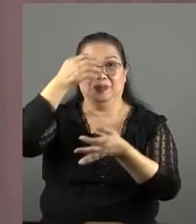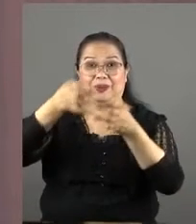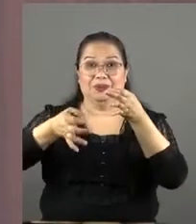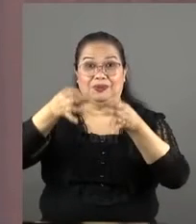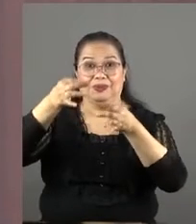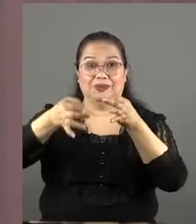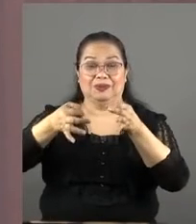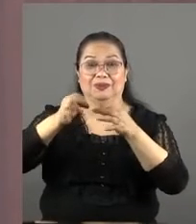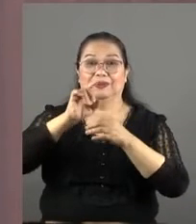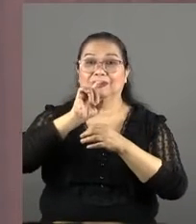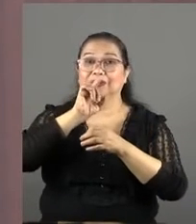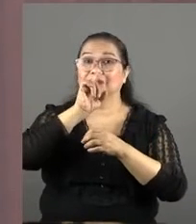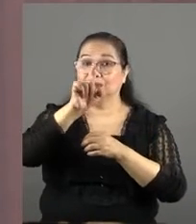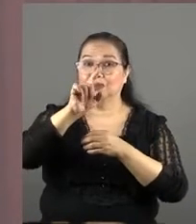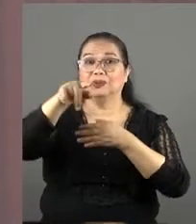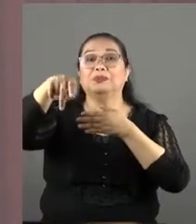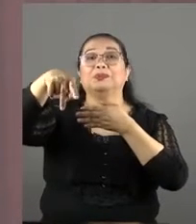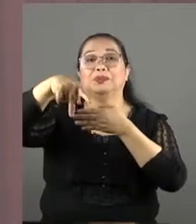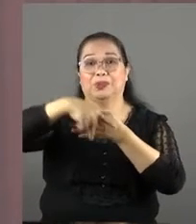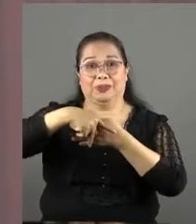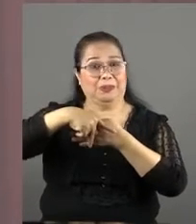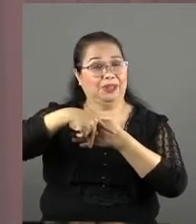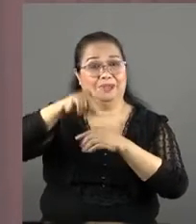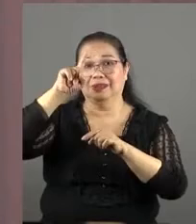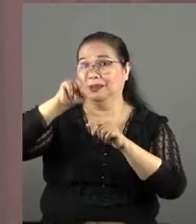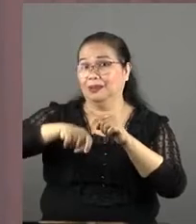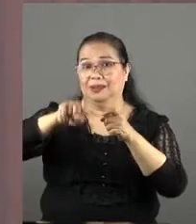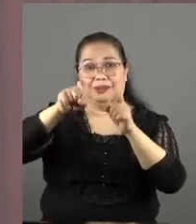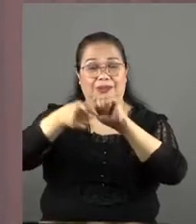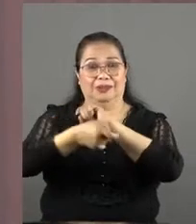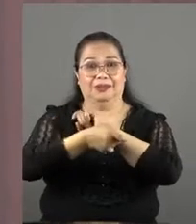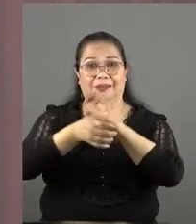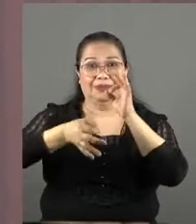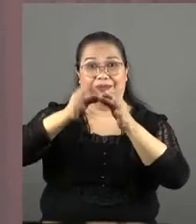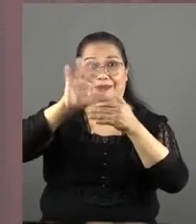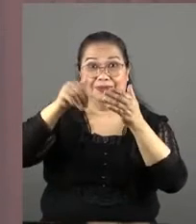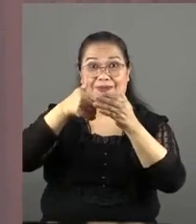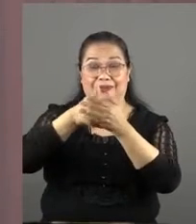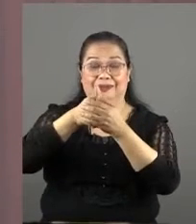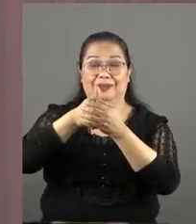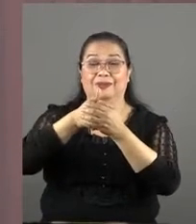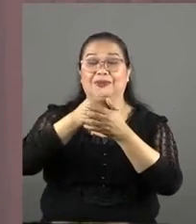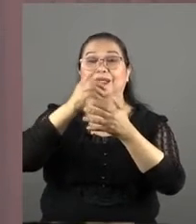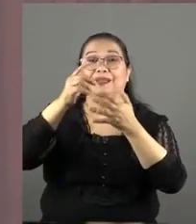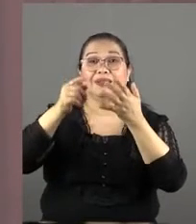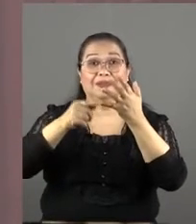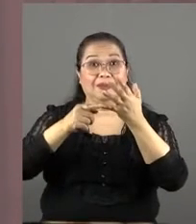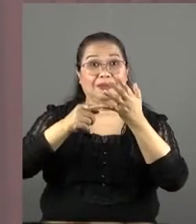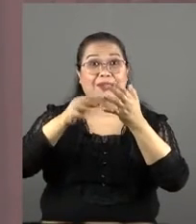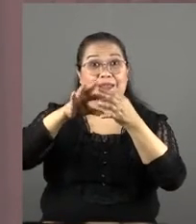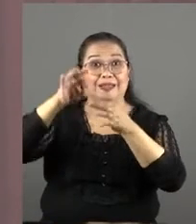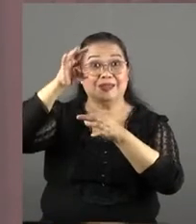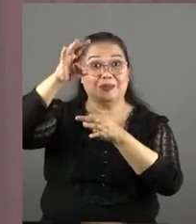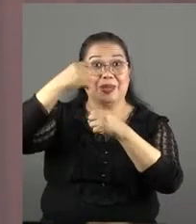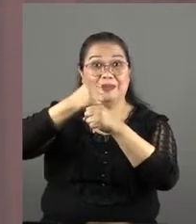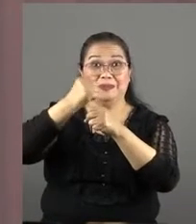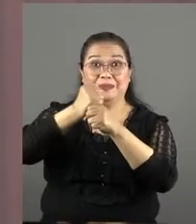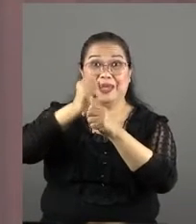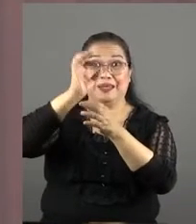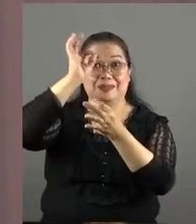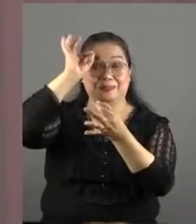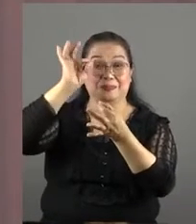judgment is going to be irreversible. A judge, the God of all people. Number five, the spirits of the righteous made perfect. These are